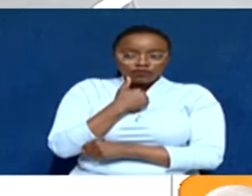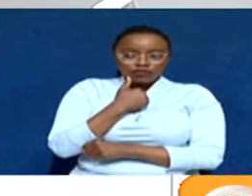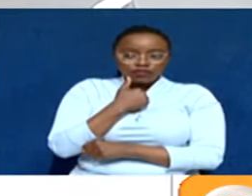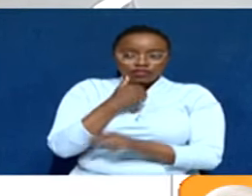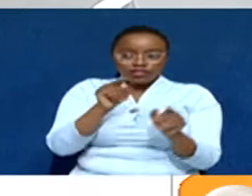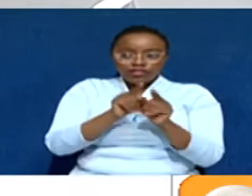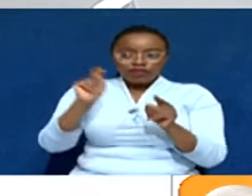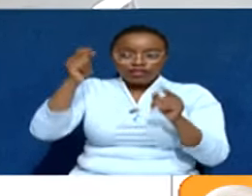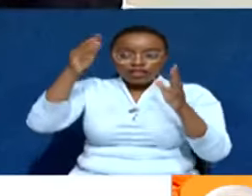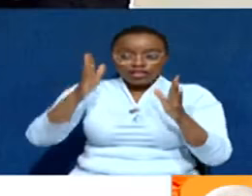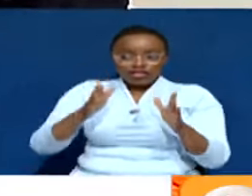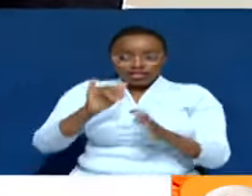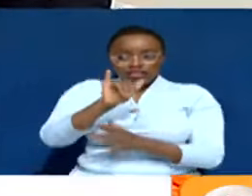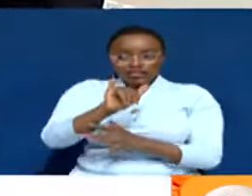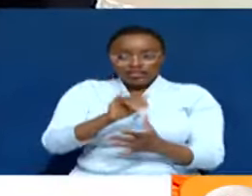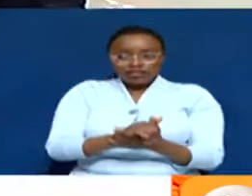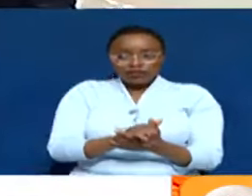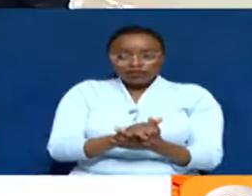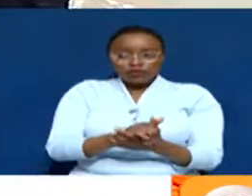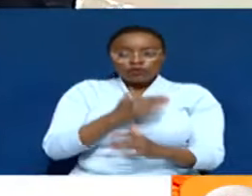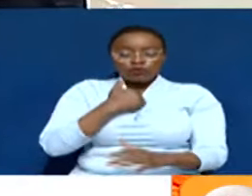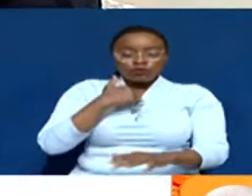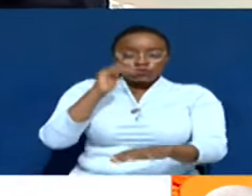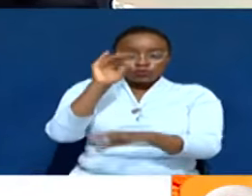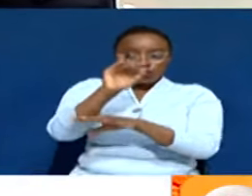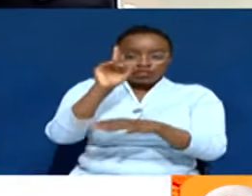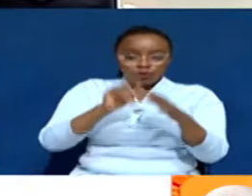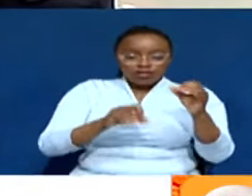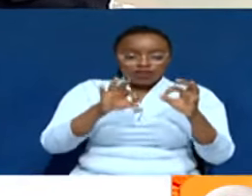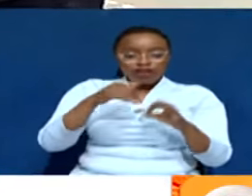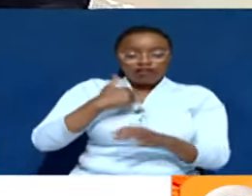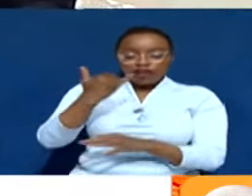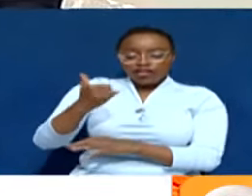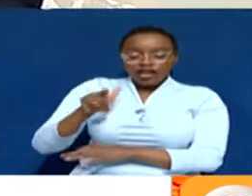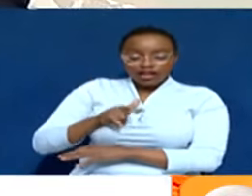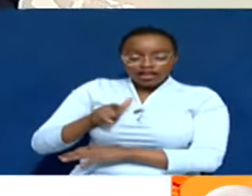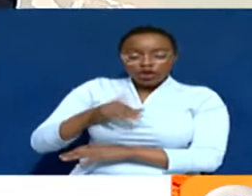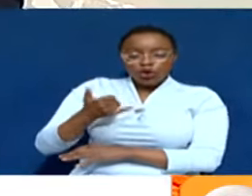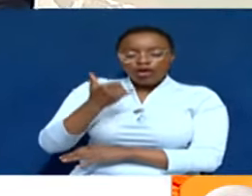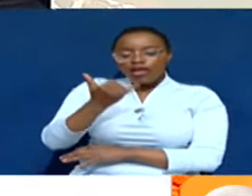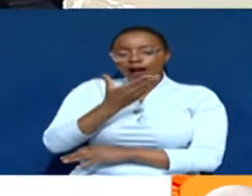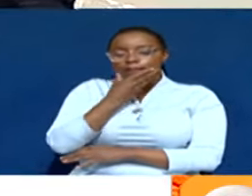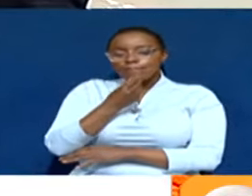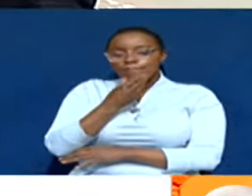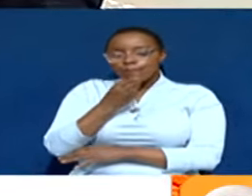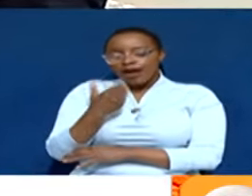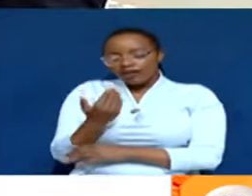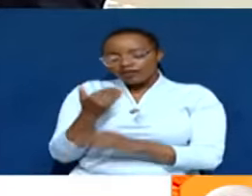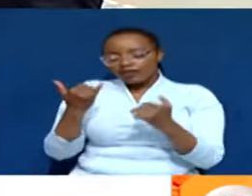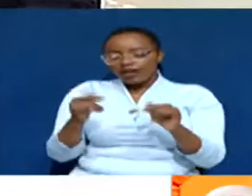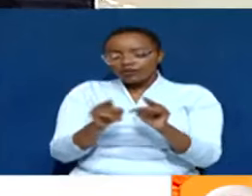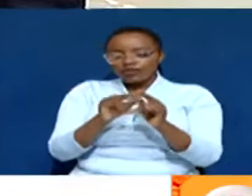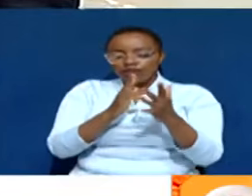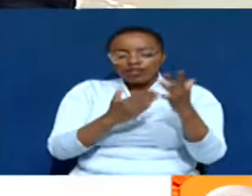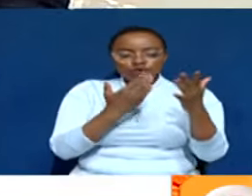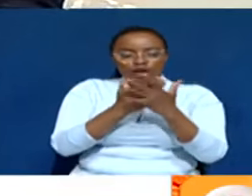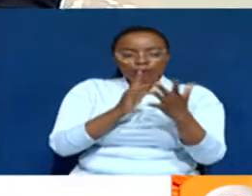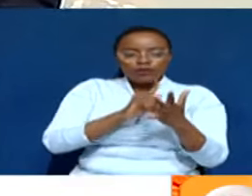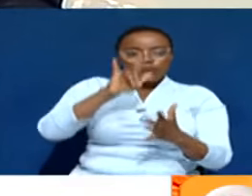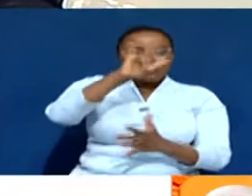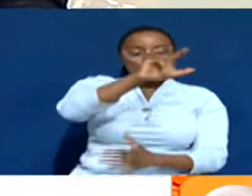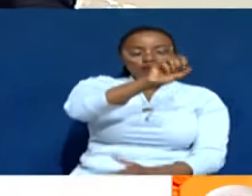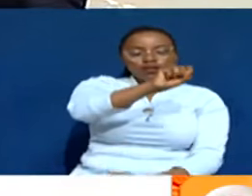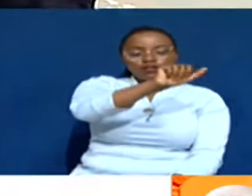Well, they hear you and we hear you. Let me ask you this, Bonas, yes. If there's a young lady, a young man applying right now to go to